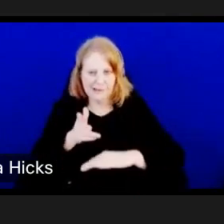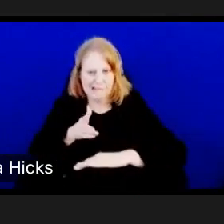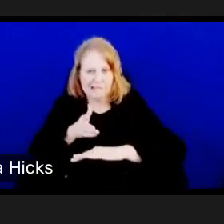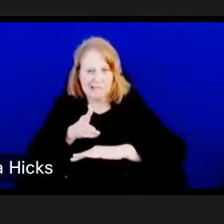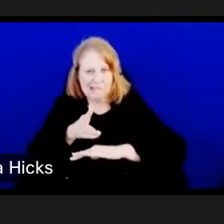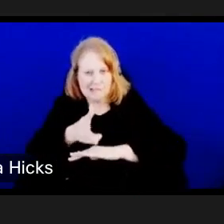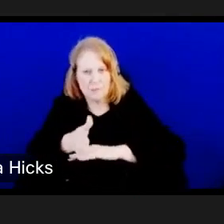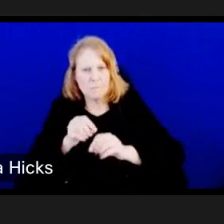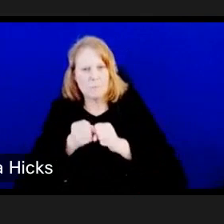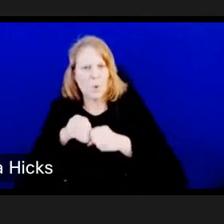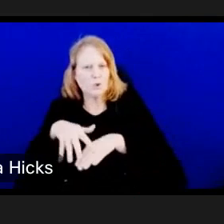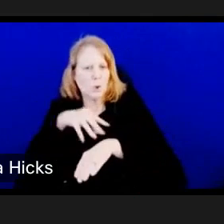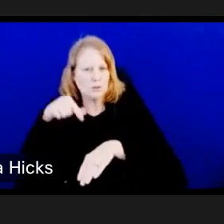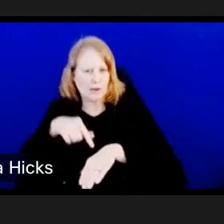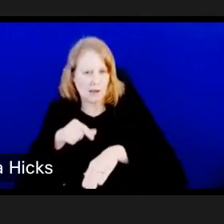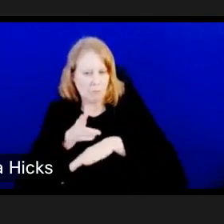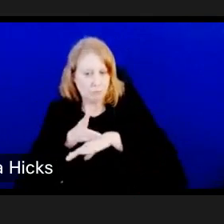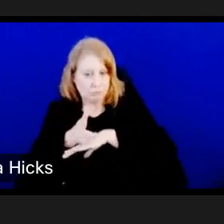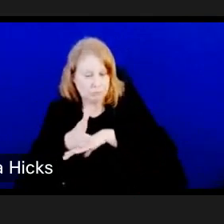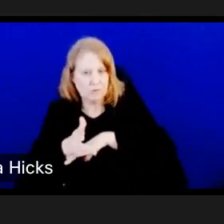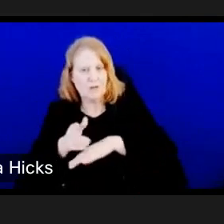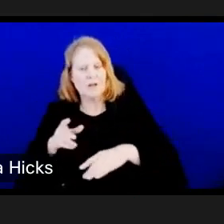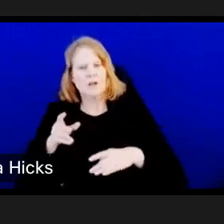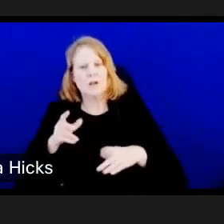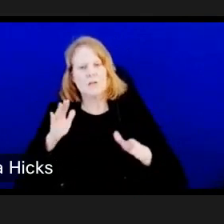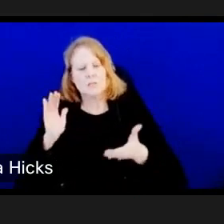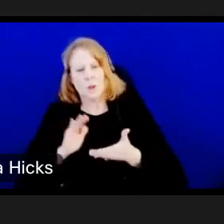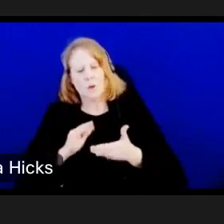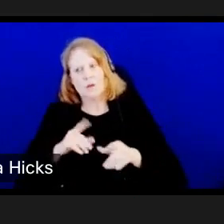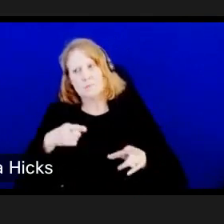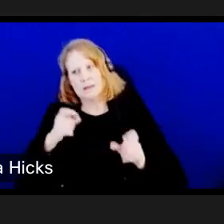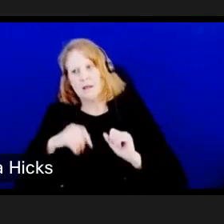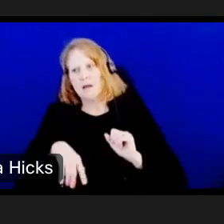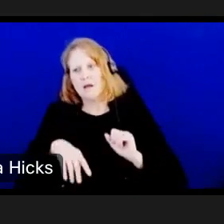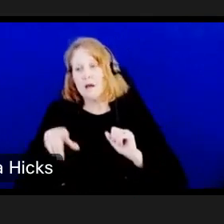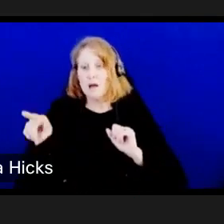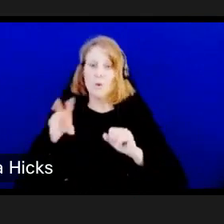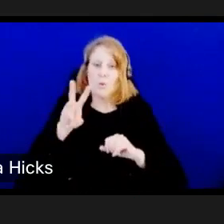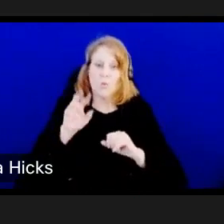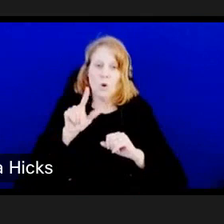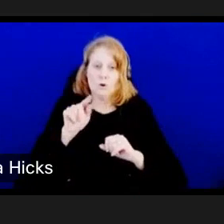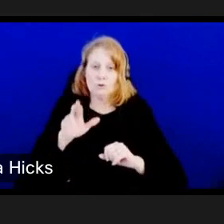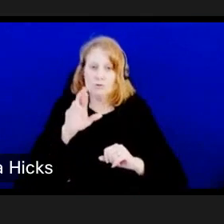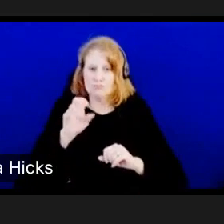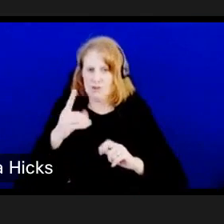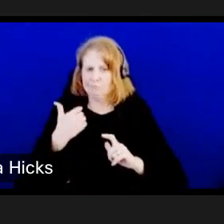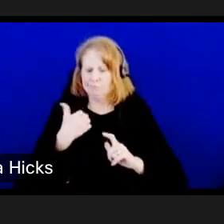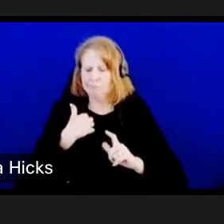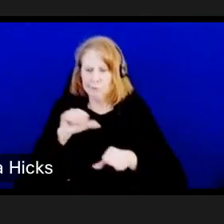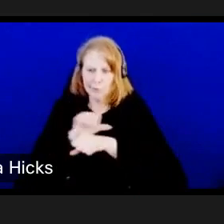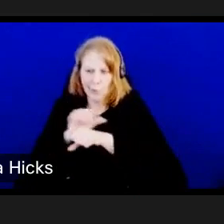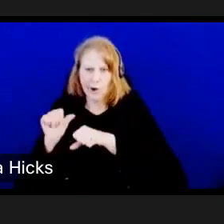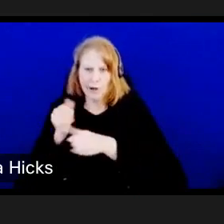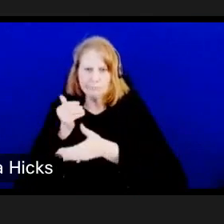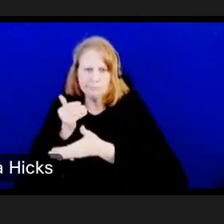that. And then with the Walter Reed, I have been working very closely with